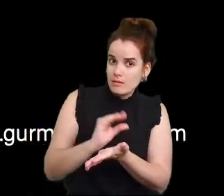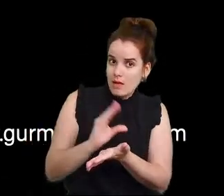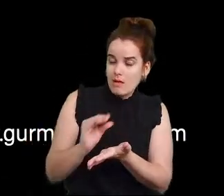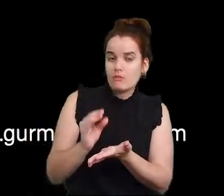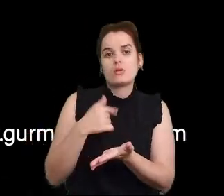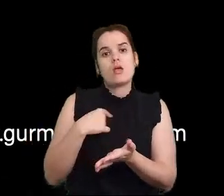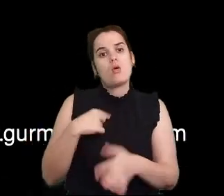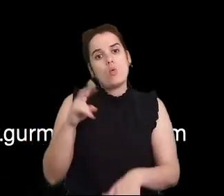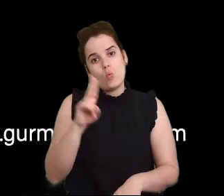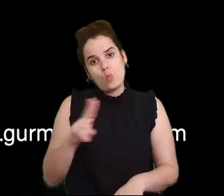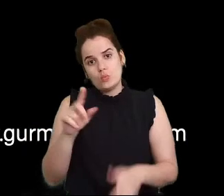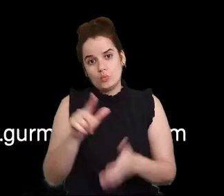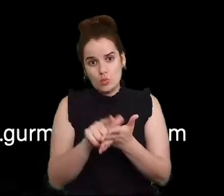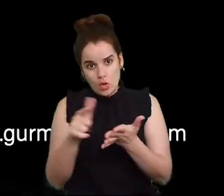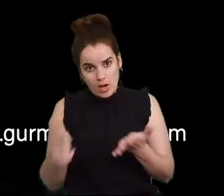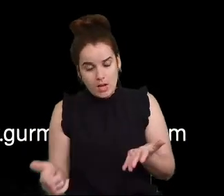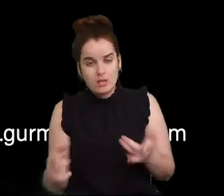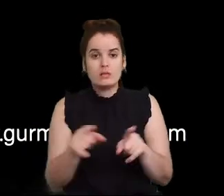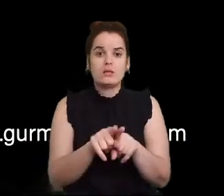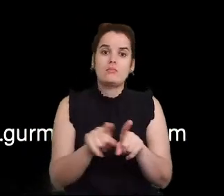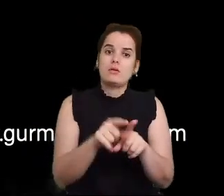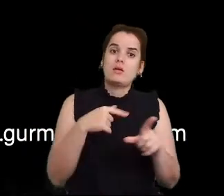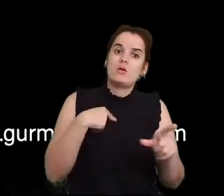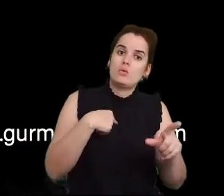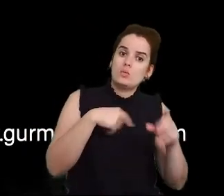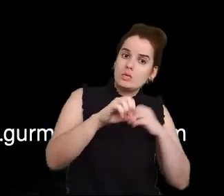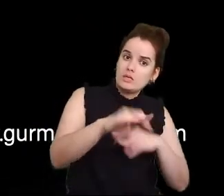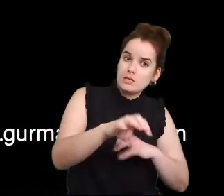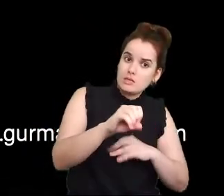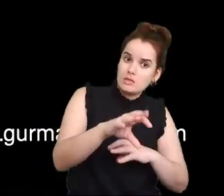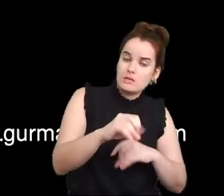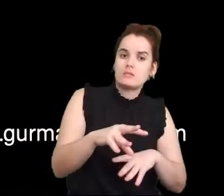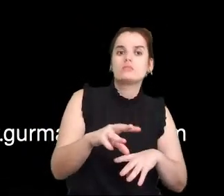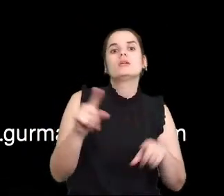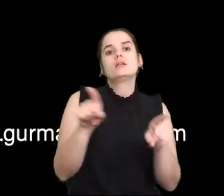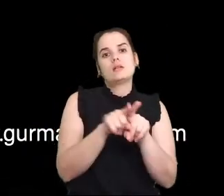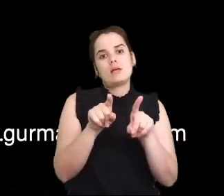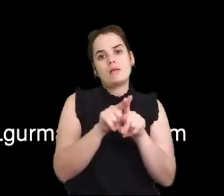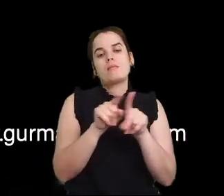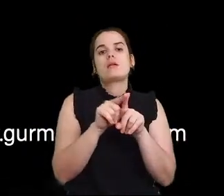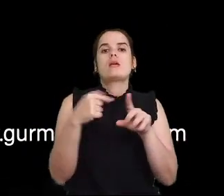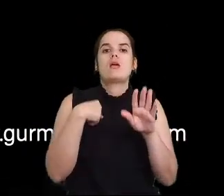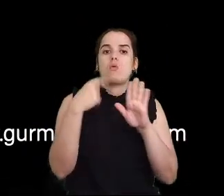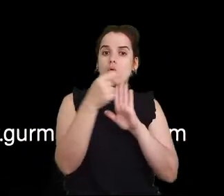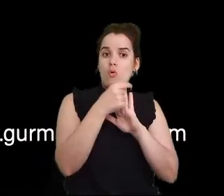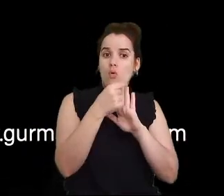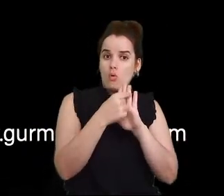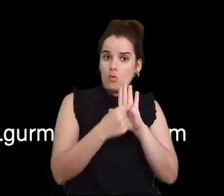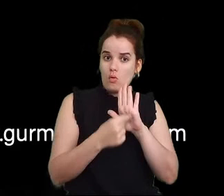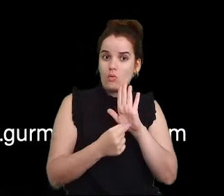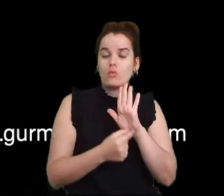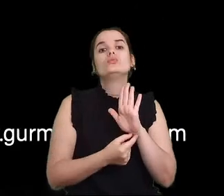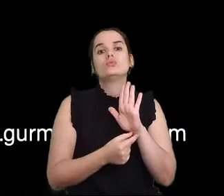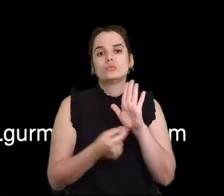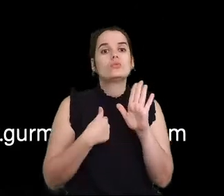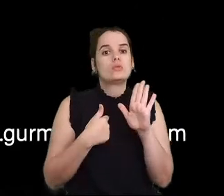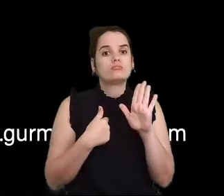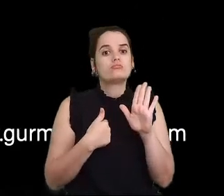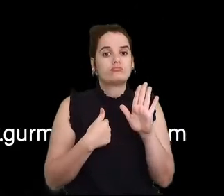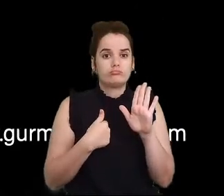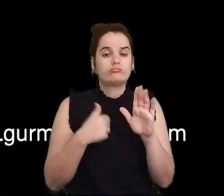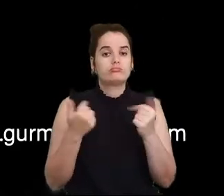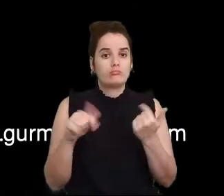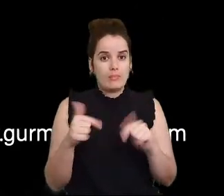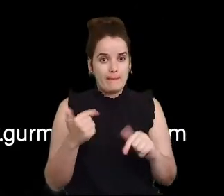So I am also a self-taught developer. So the idea is, how can we deploy